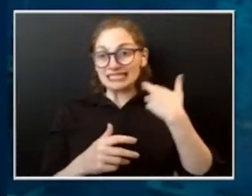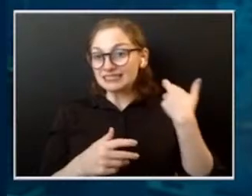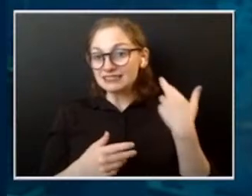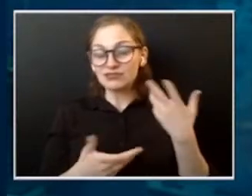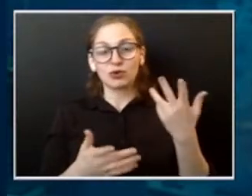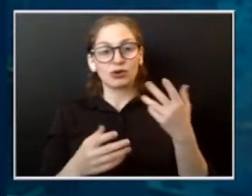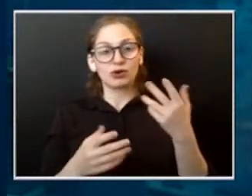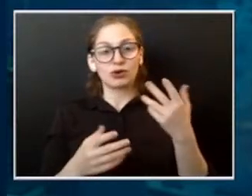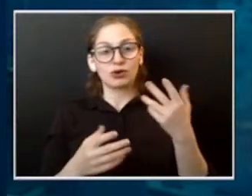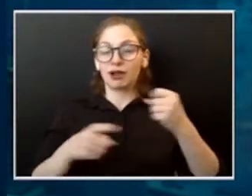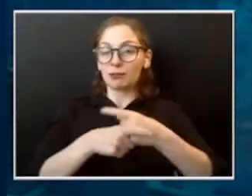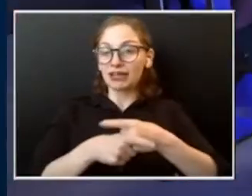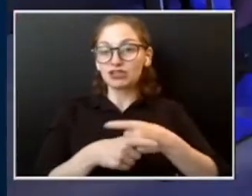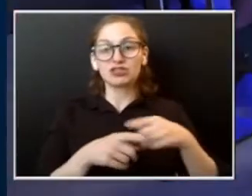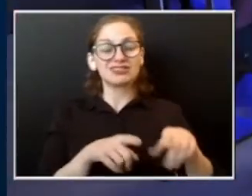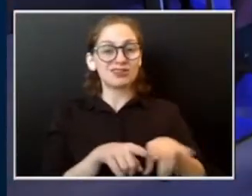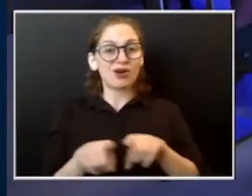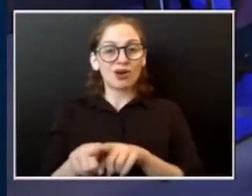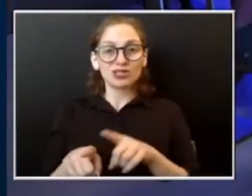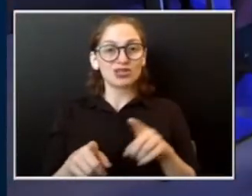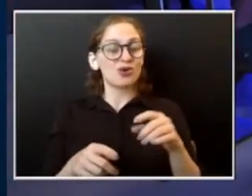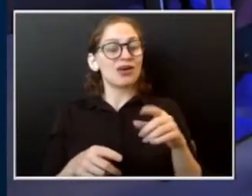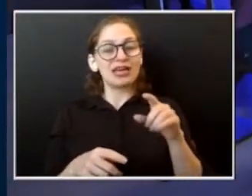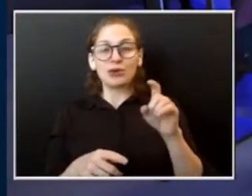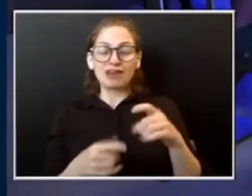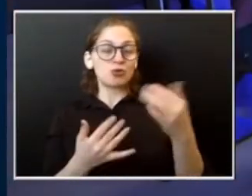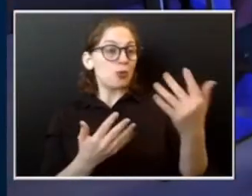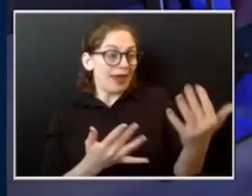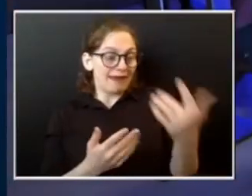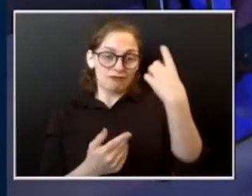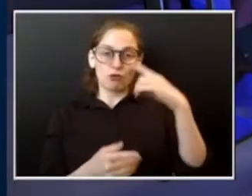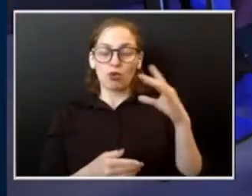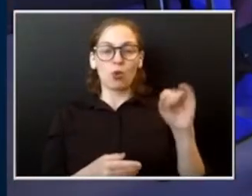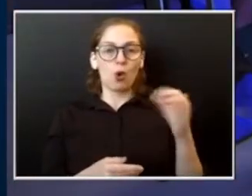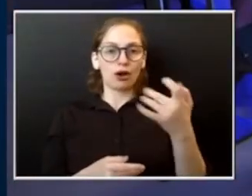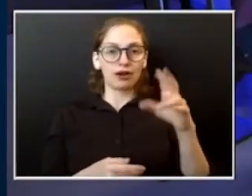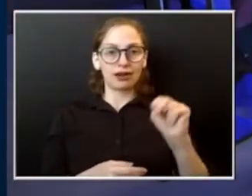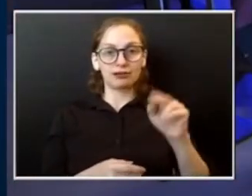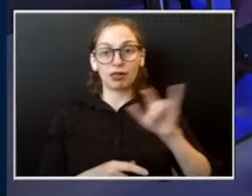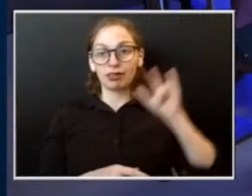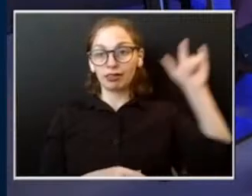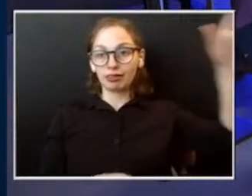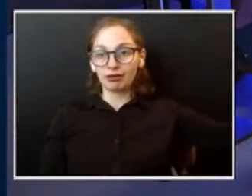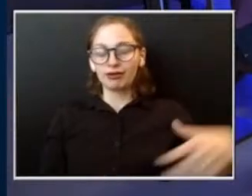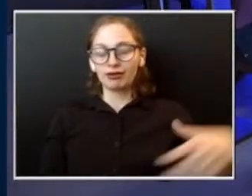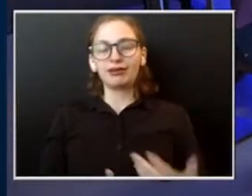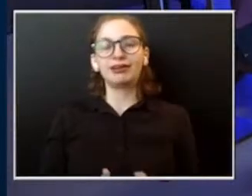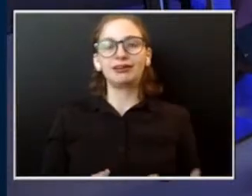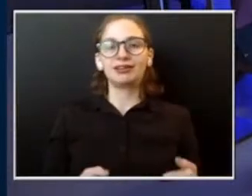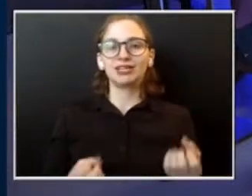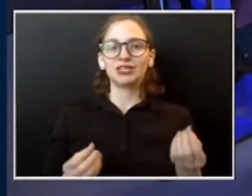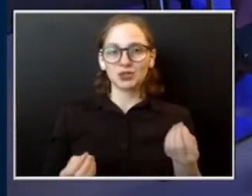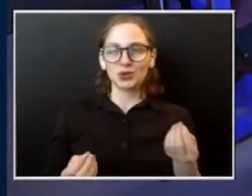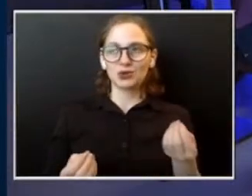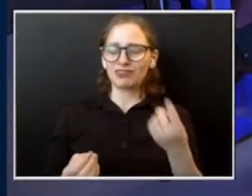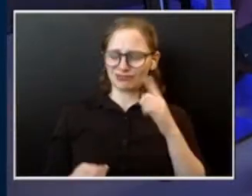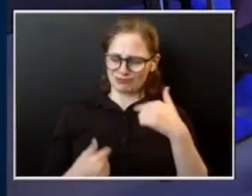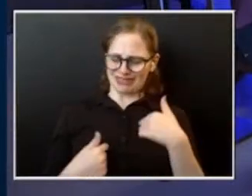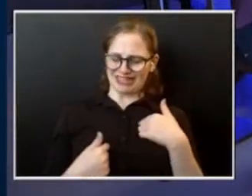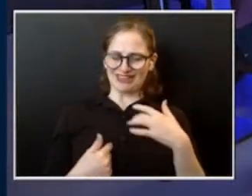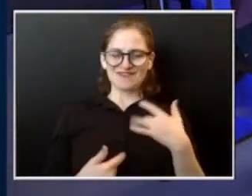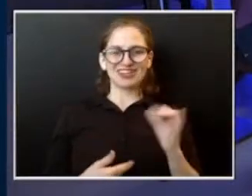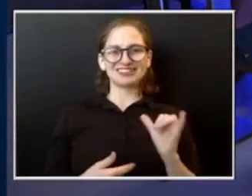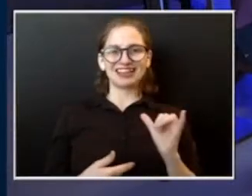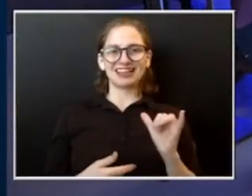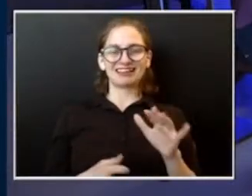country. And it just feels like to me the answer is let's work on organ donation locally so we don't have to transport those